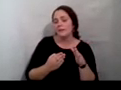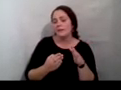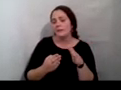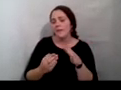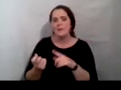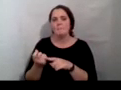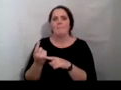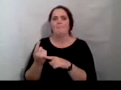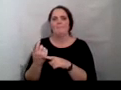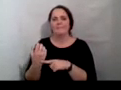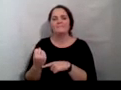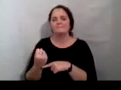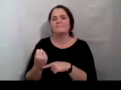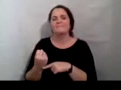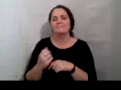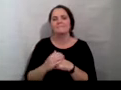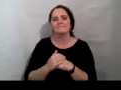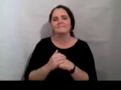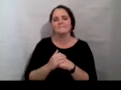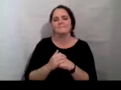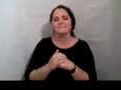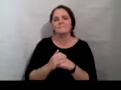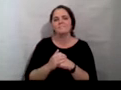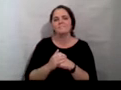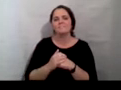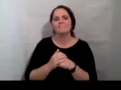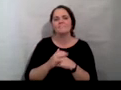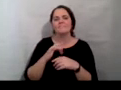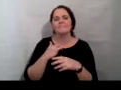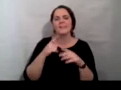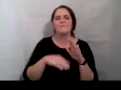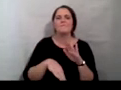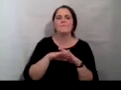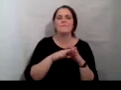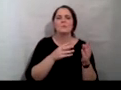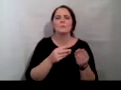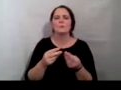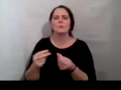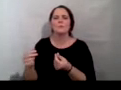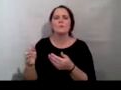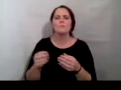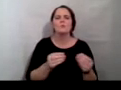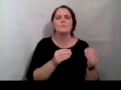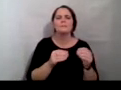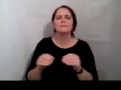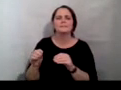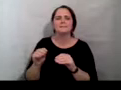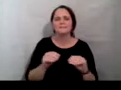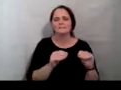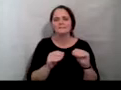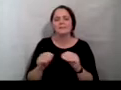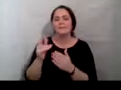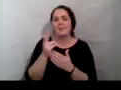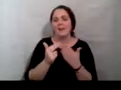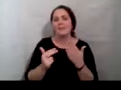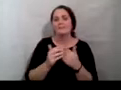while, and that part of the story will drop back in to this overall, you know, fluidity of what's going